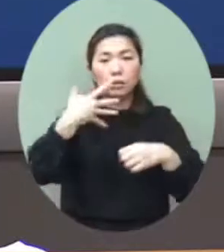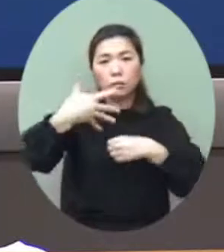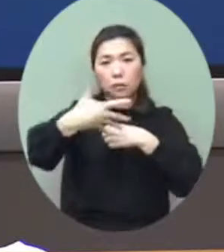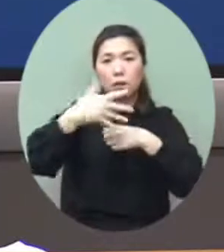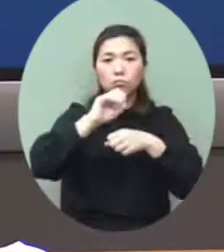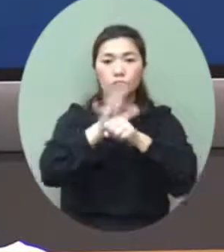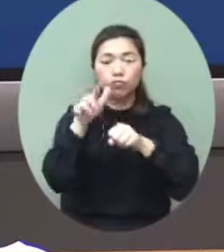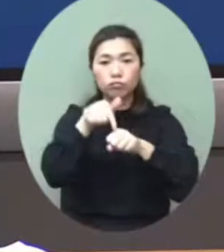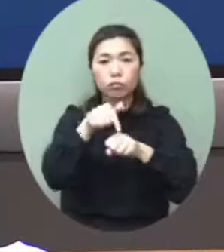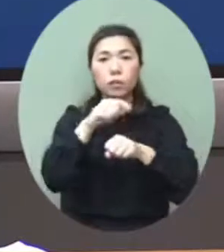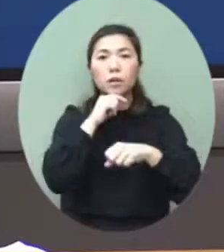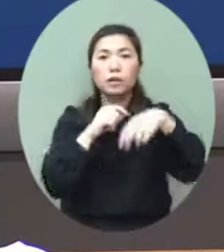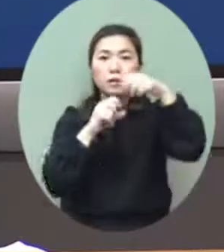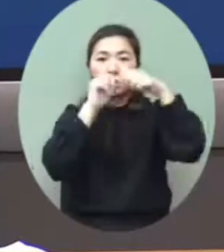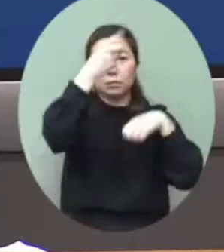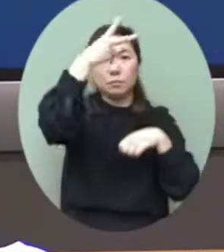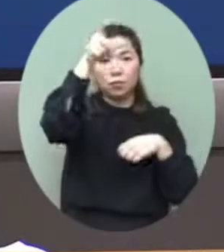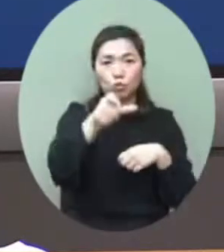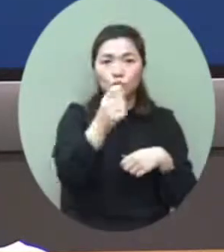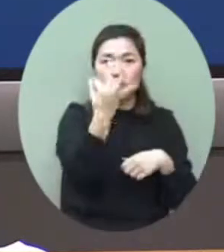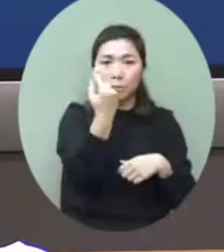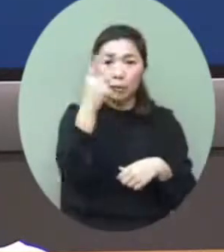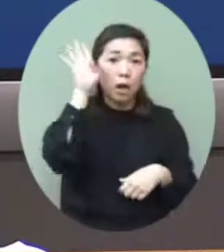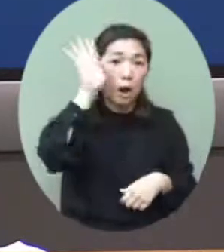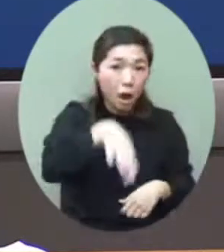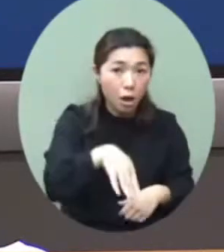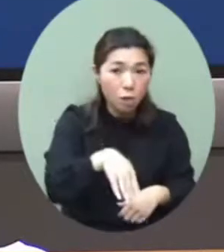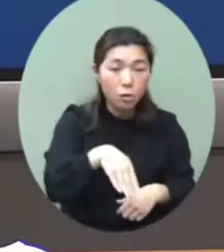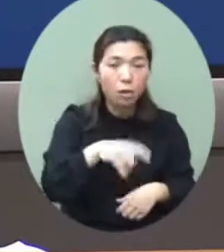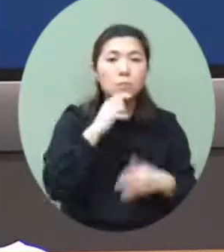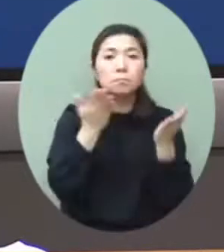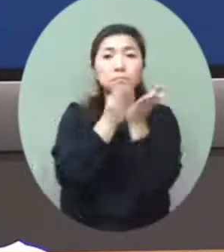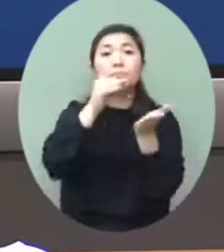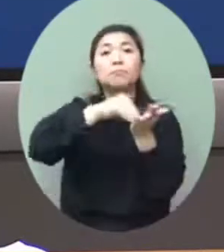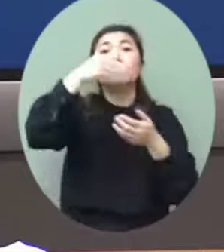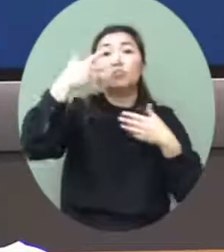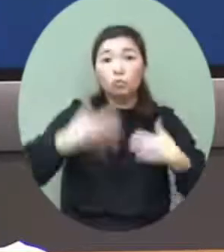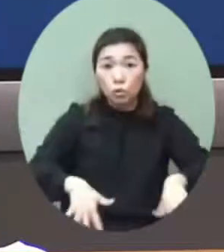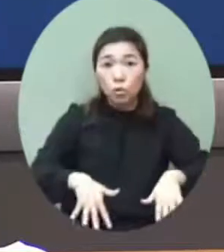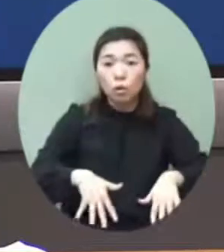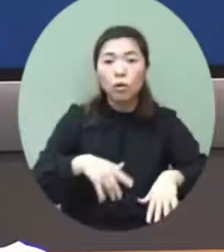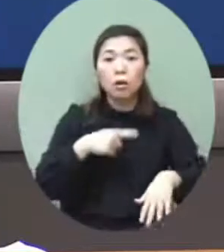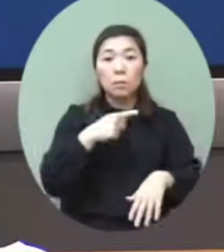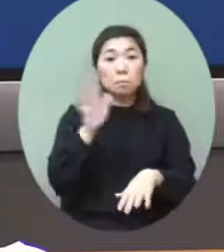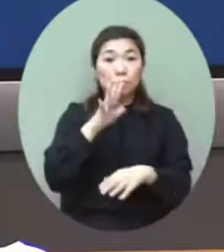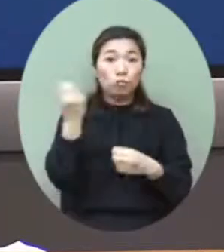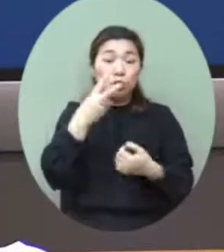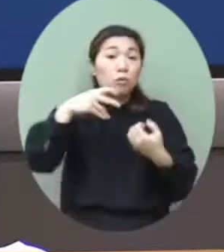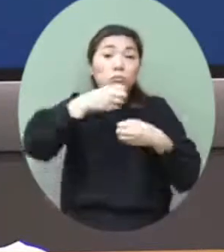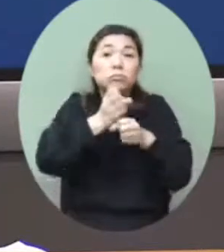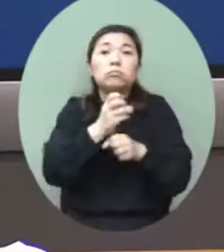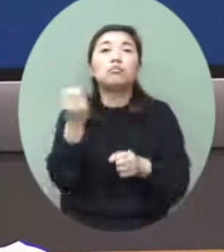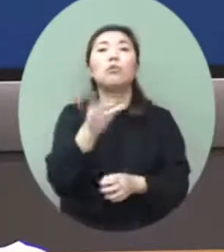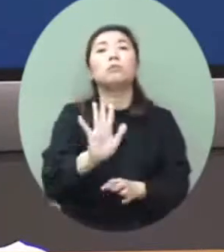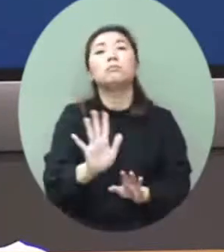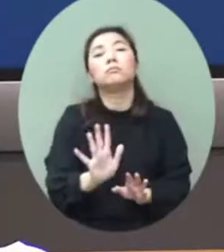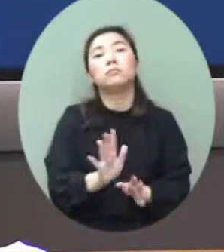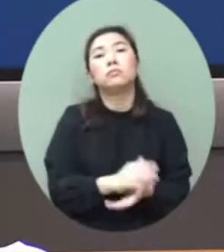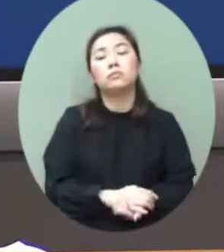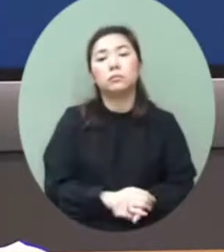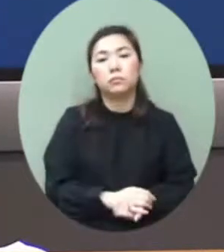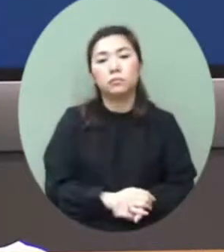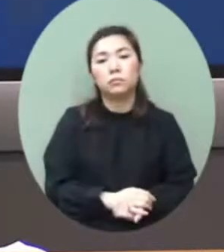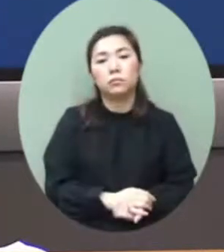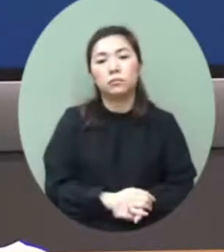For residents who tested positive